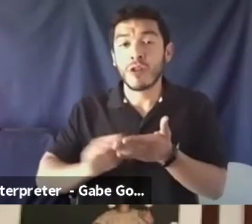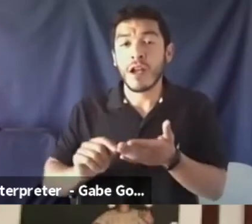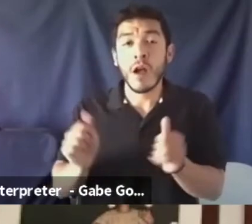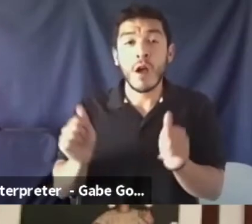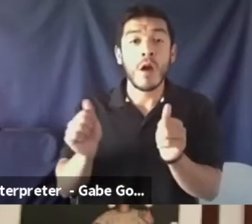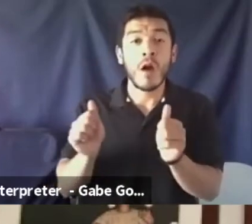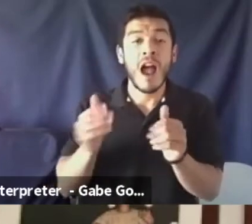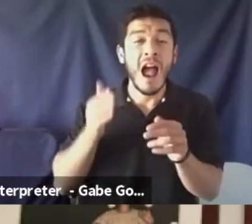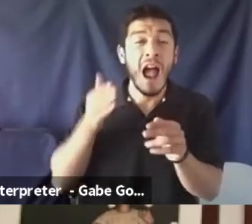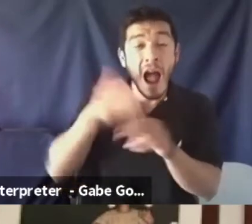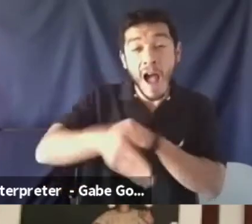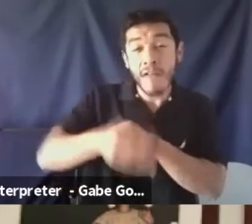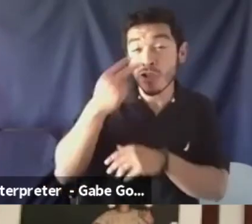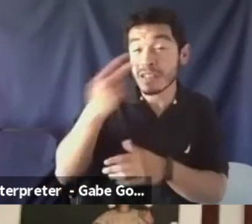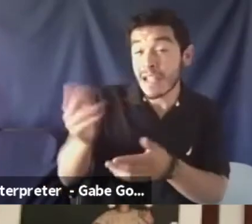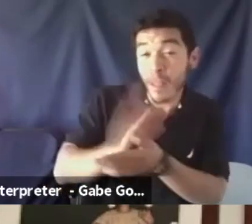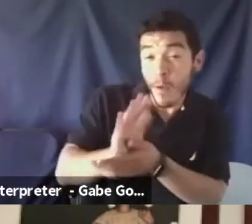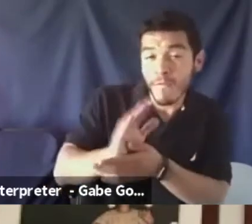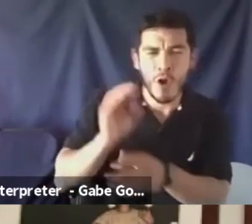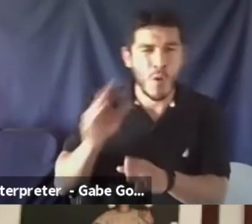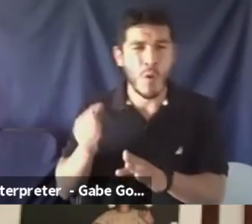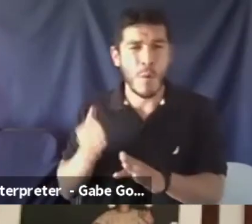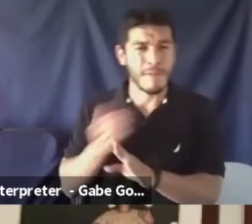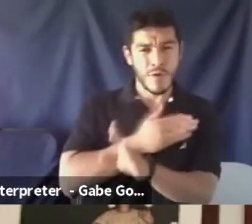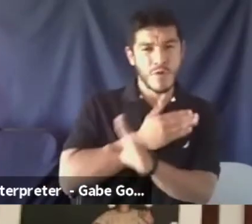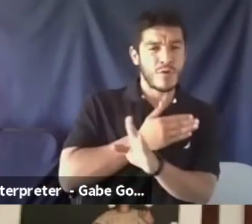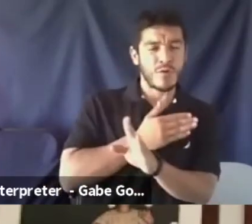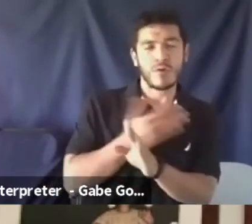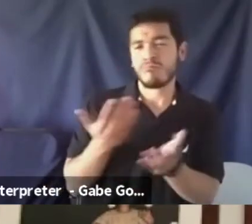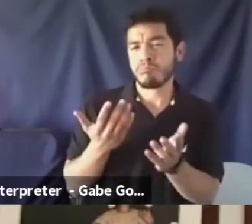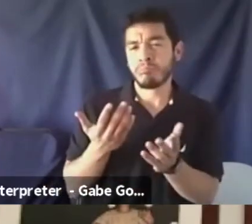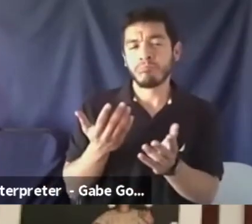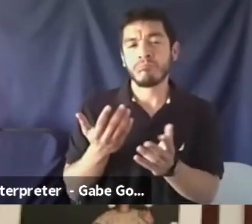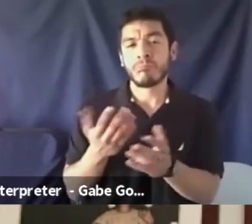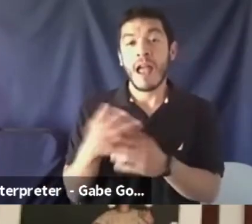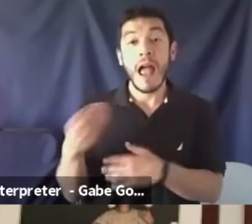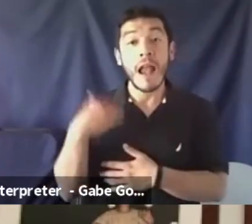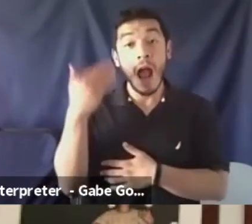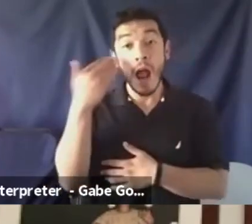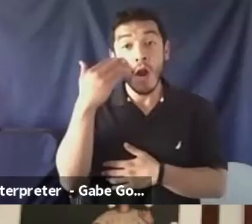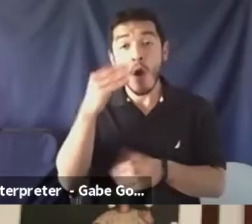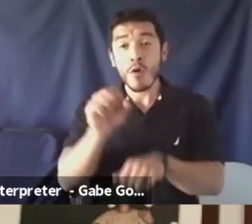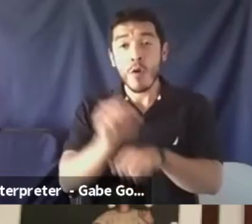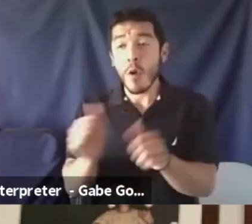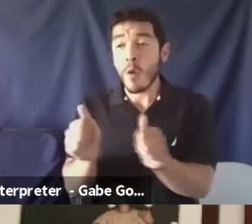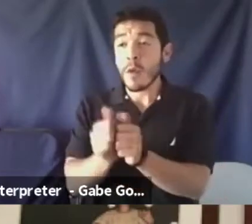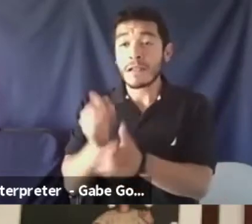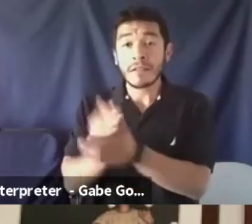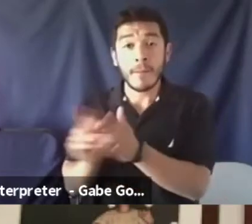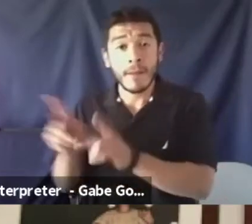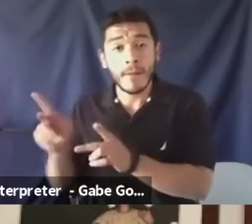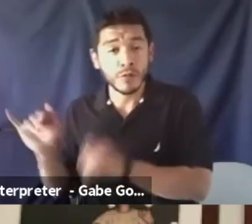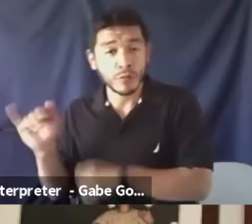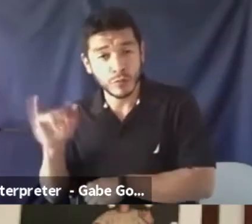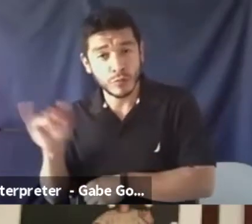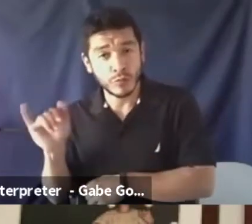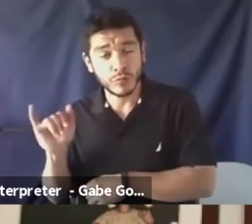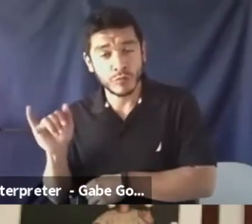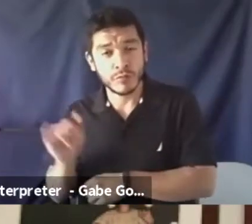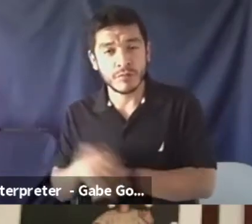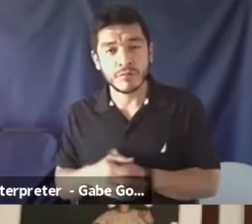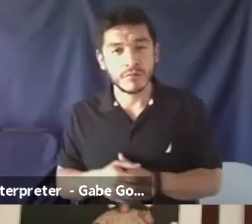after seeing footage before? And I know it was a collaboration when it came to the song.